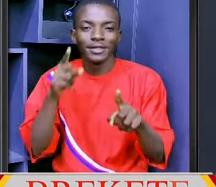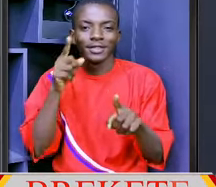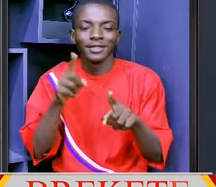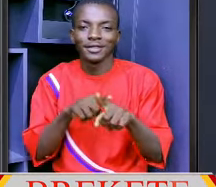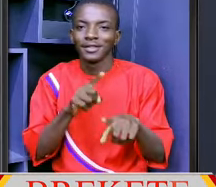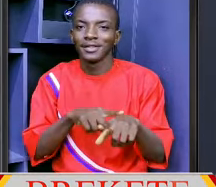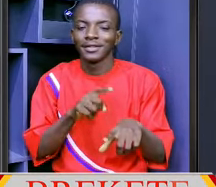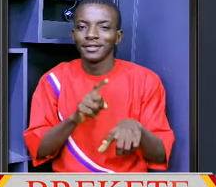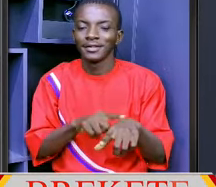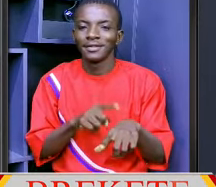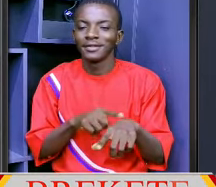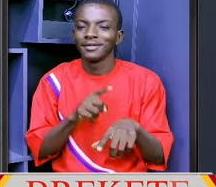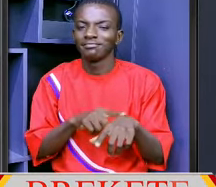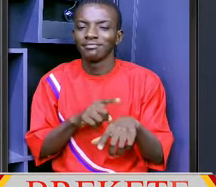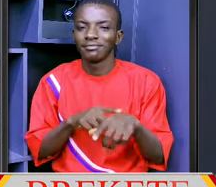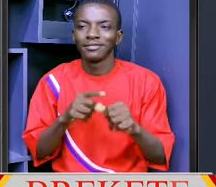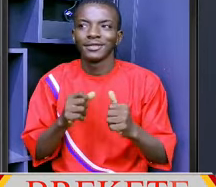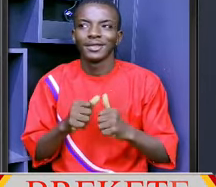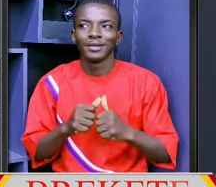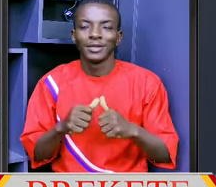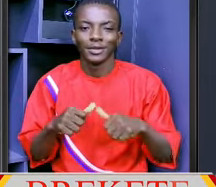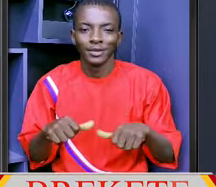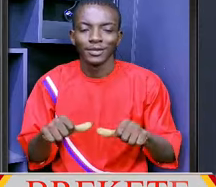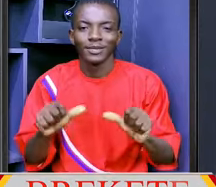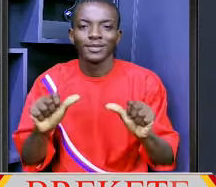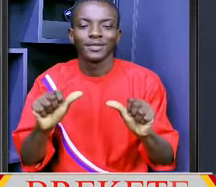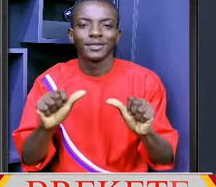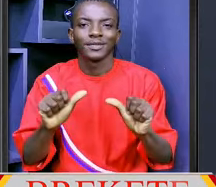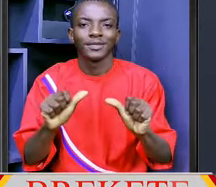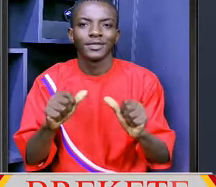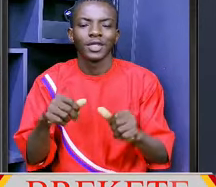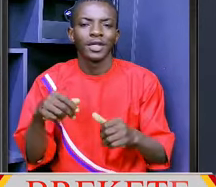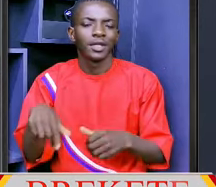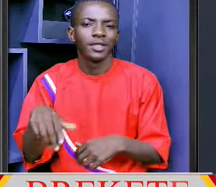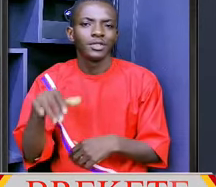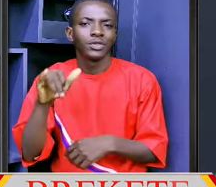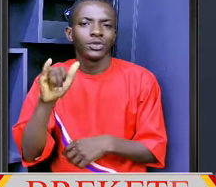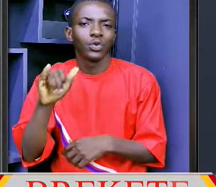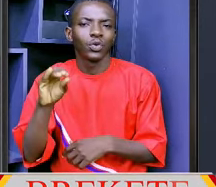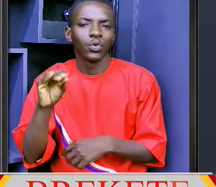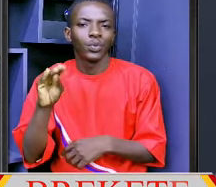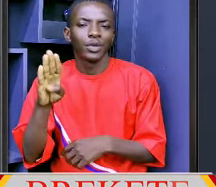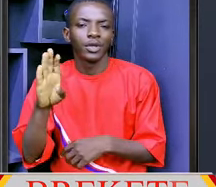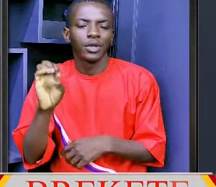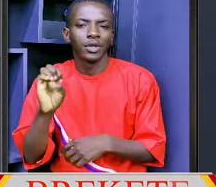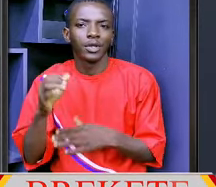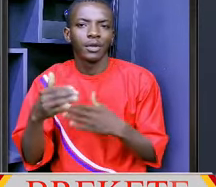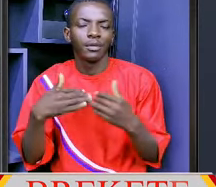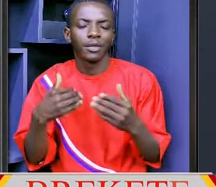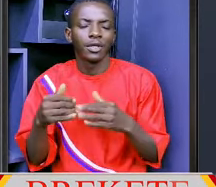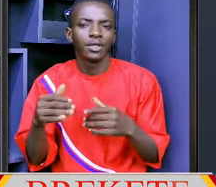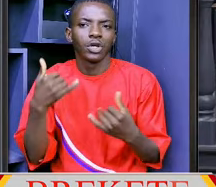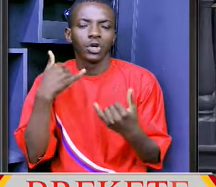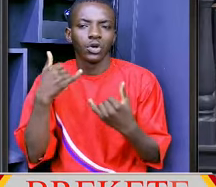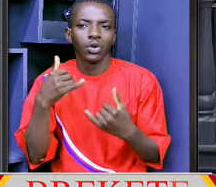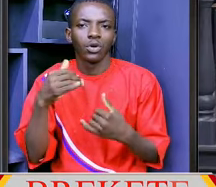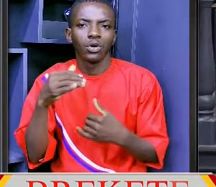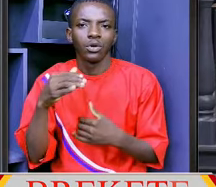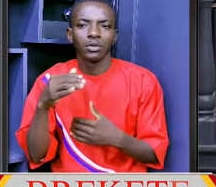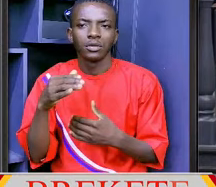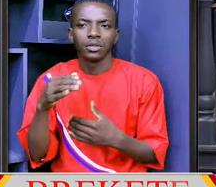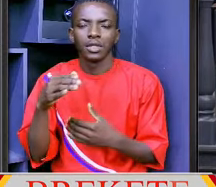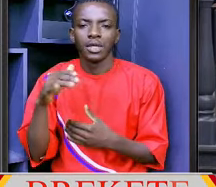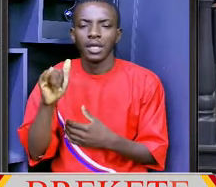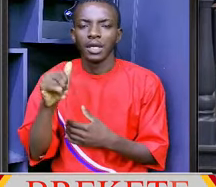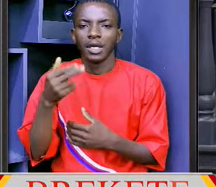at an assisted time, then they give a signal to do the signal. This Yobe case, I go call Yaya Kolesha